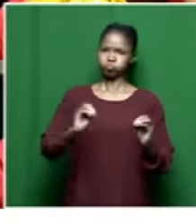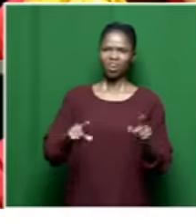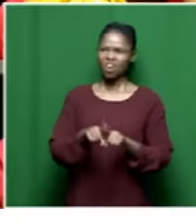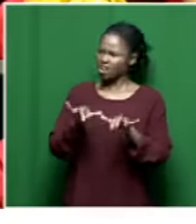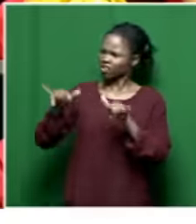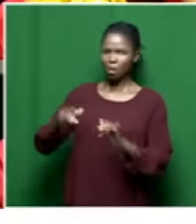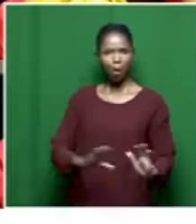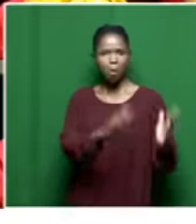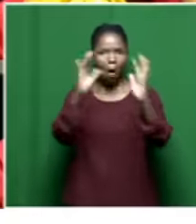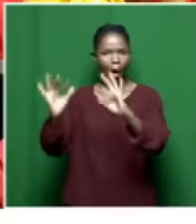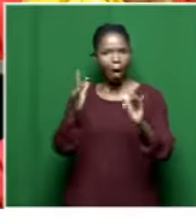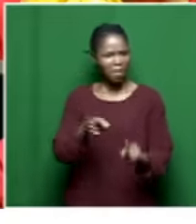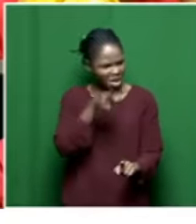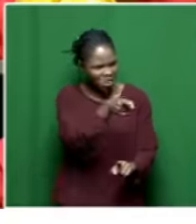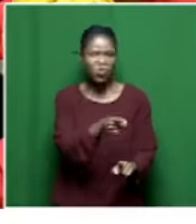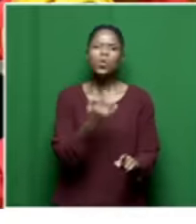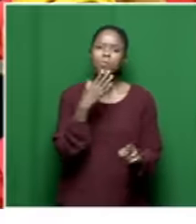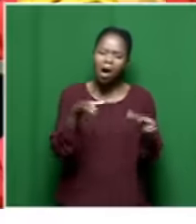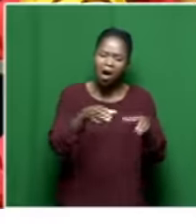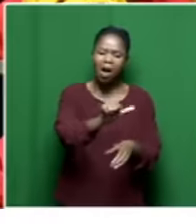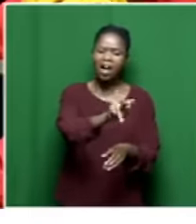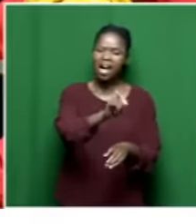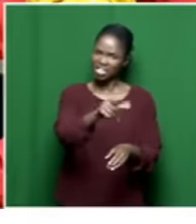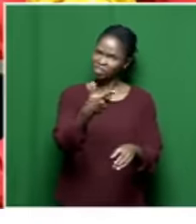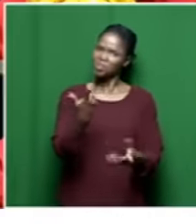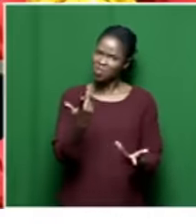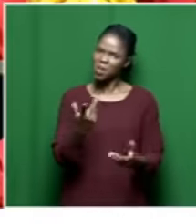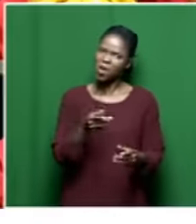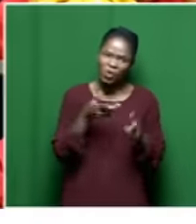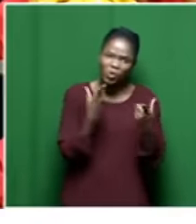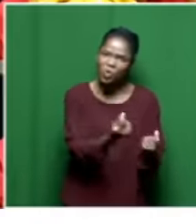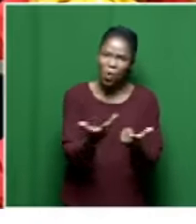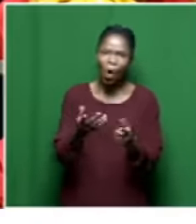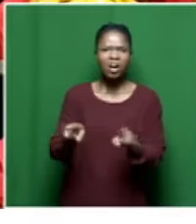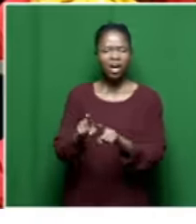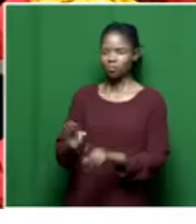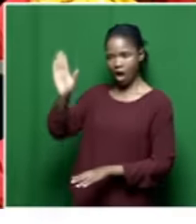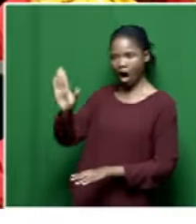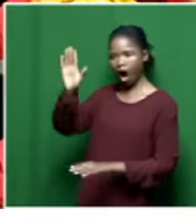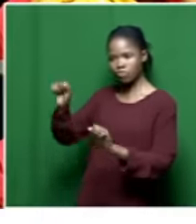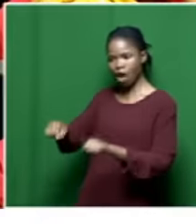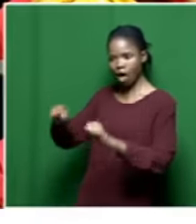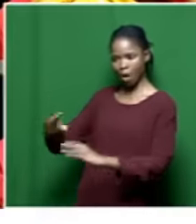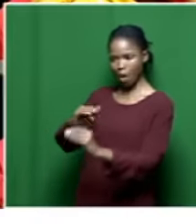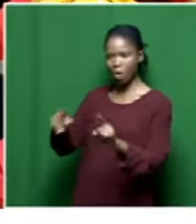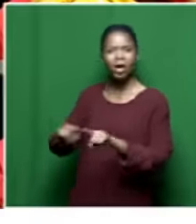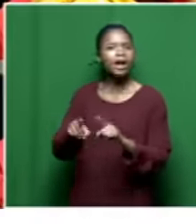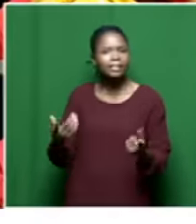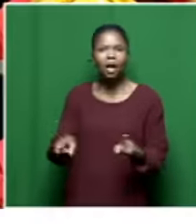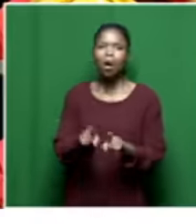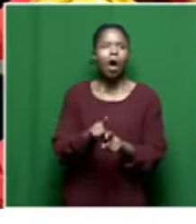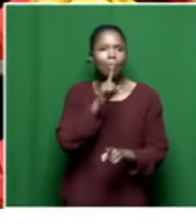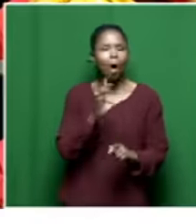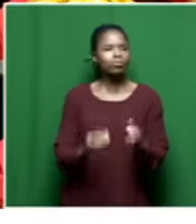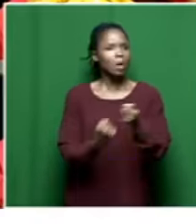hands as ANC people. You must be ashamed. Honorable, no one is even raising us. Yes. Speaker, no one is even